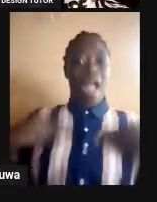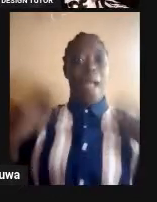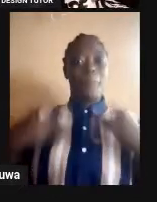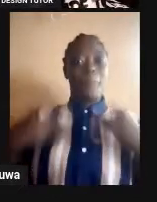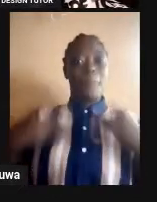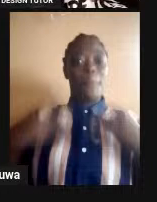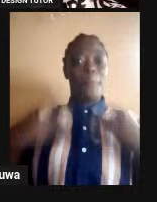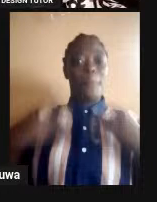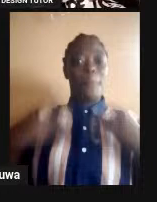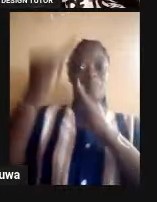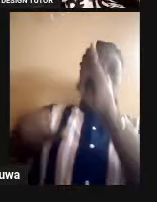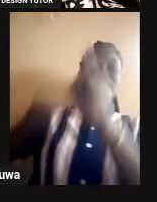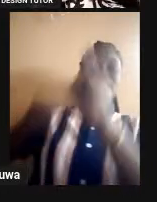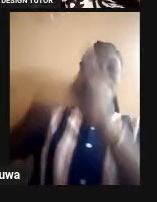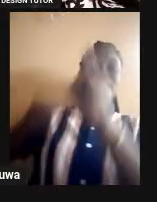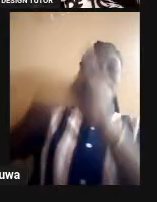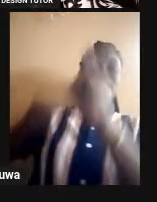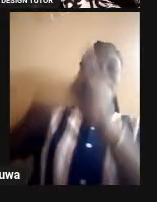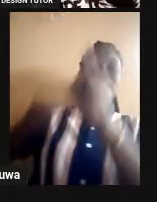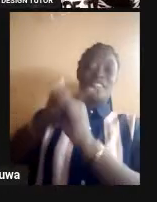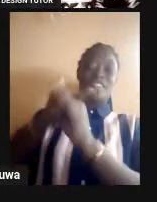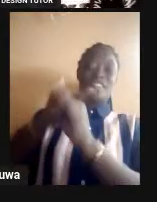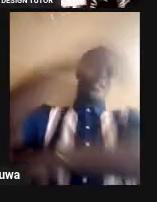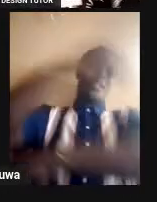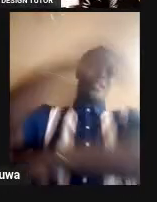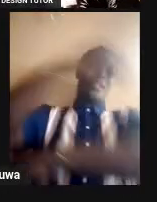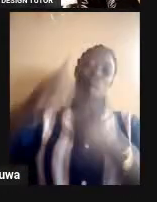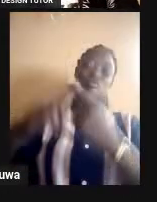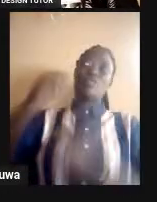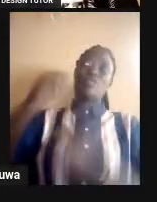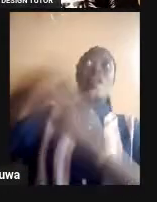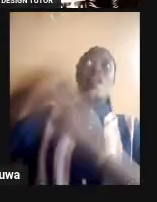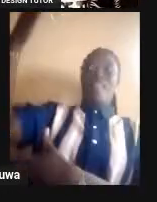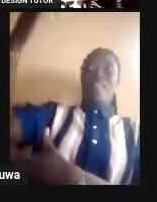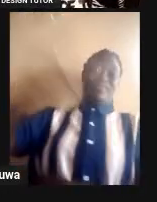there, including you, that is Prita.